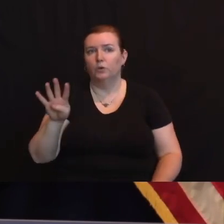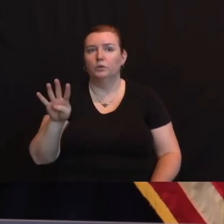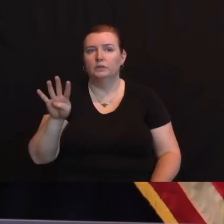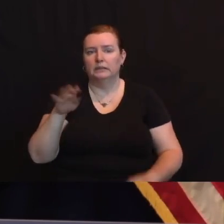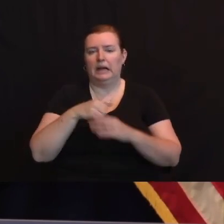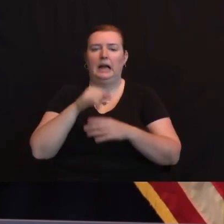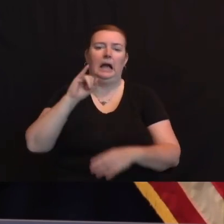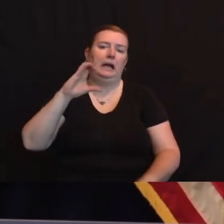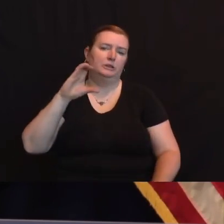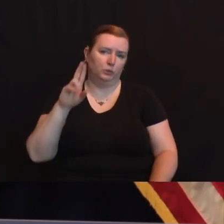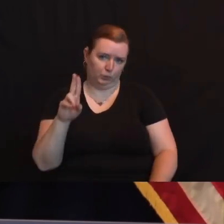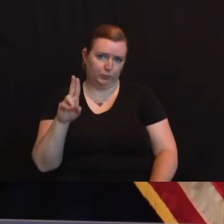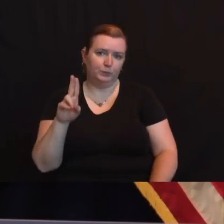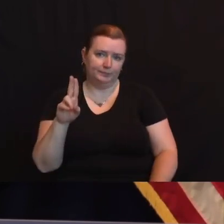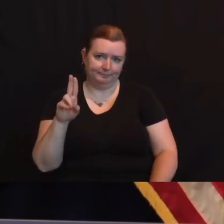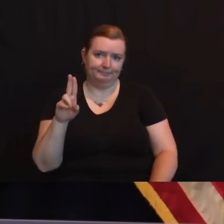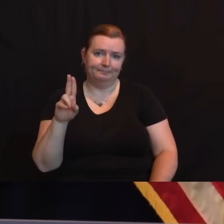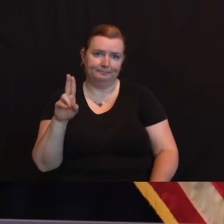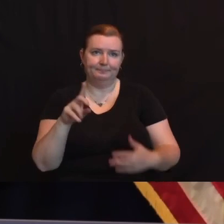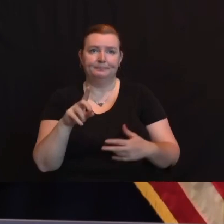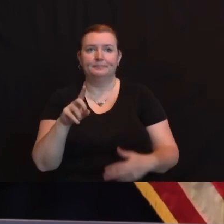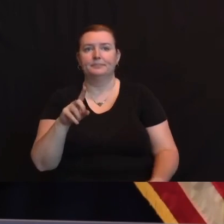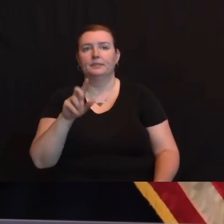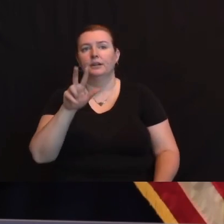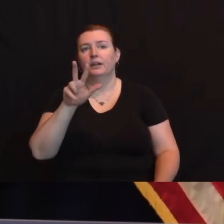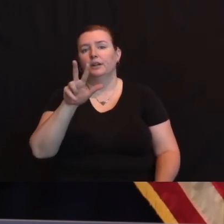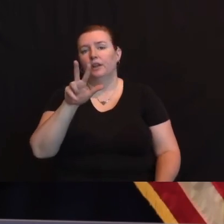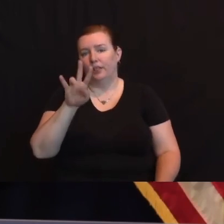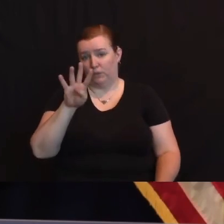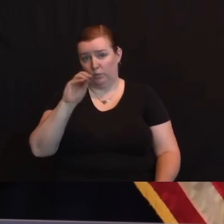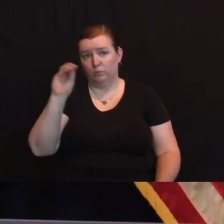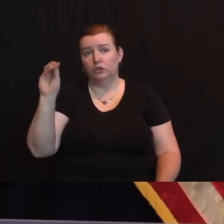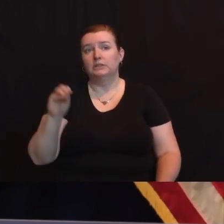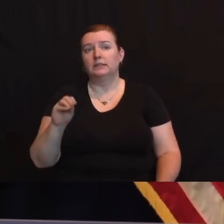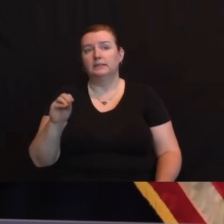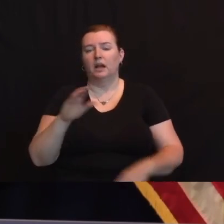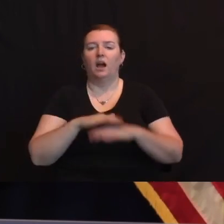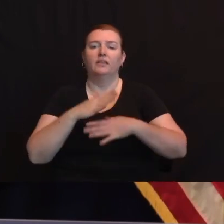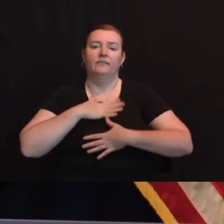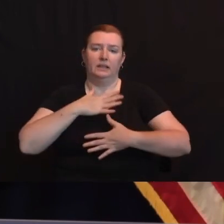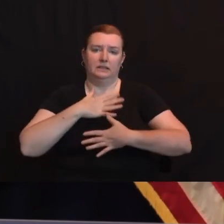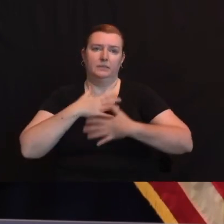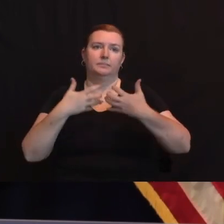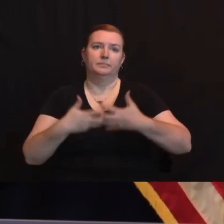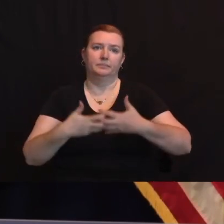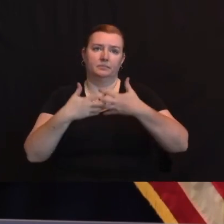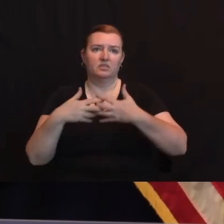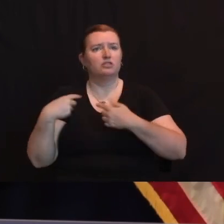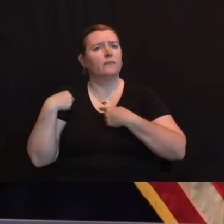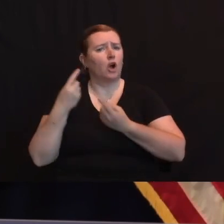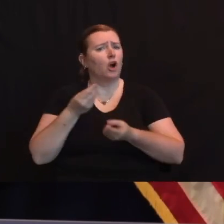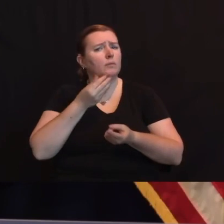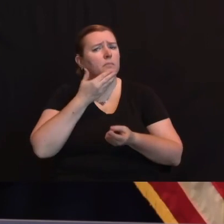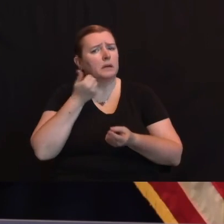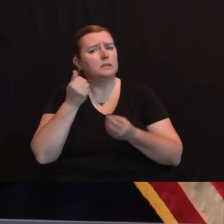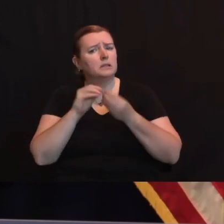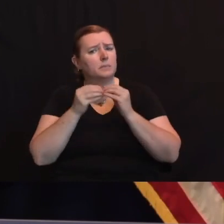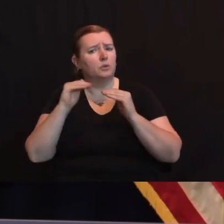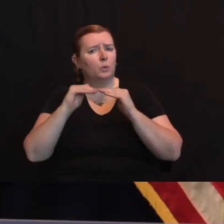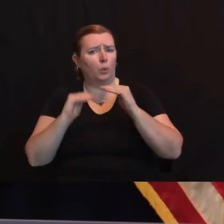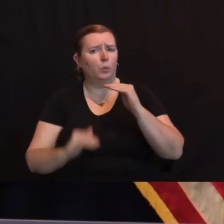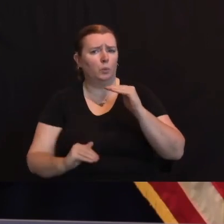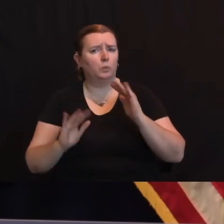care, and 34% are on ventilators. That is the lowest number to date. We are reporting no